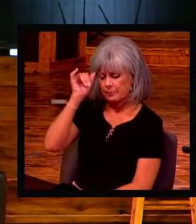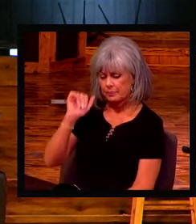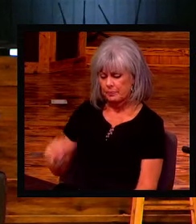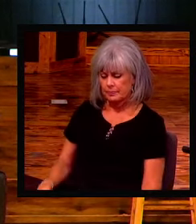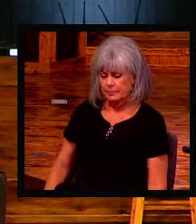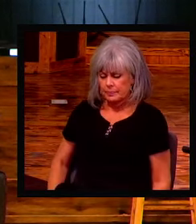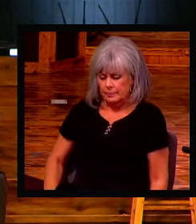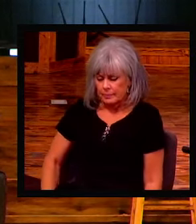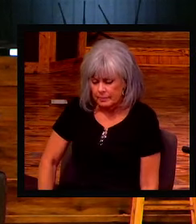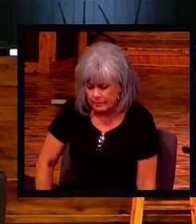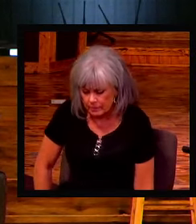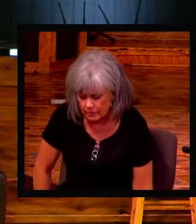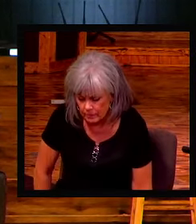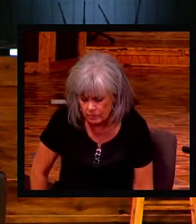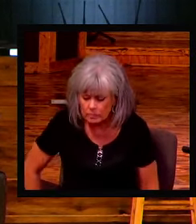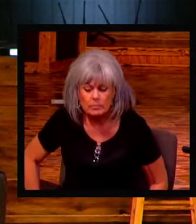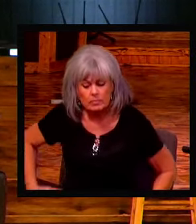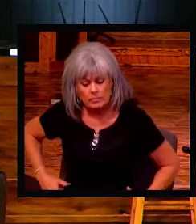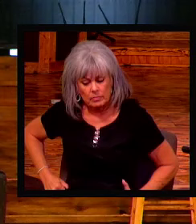As a Christian,